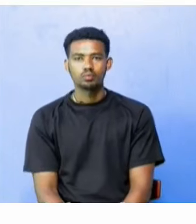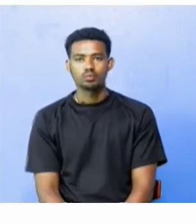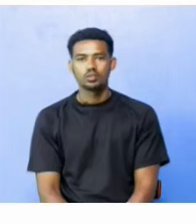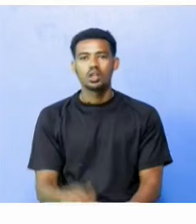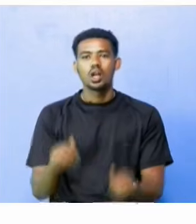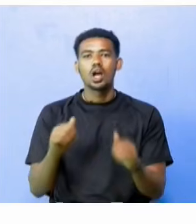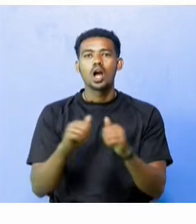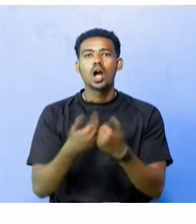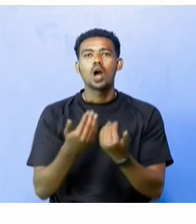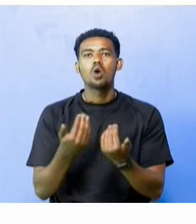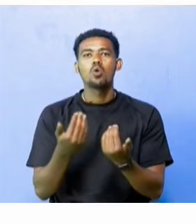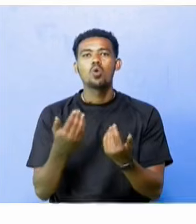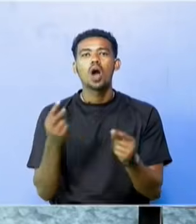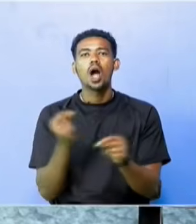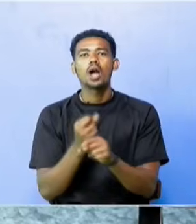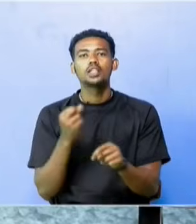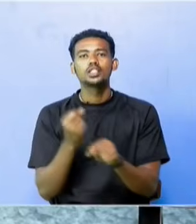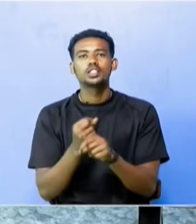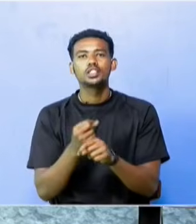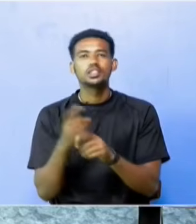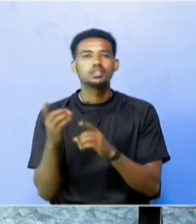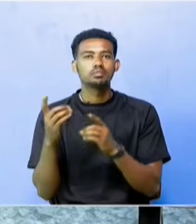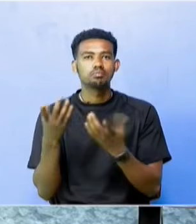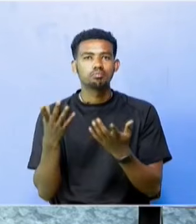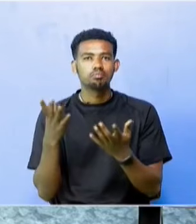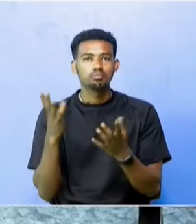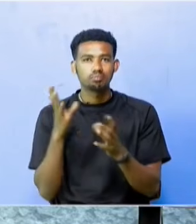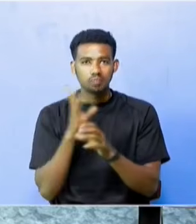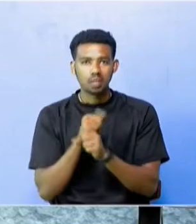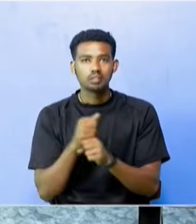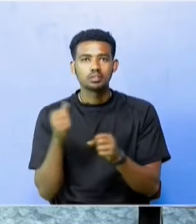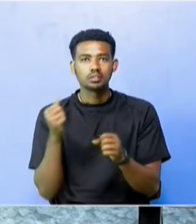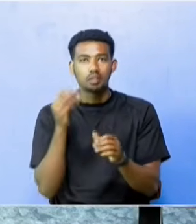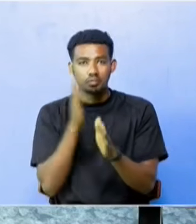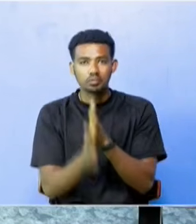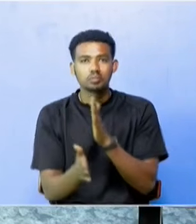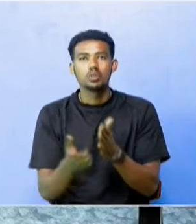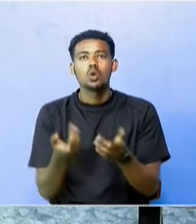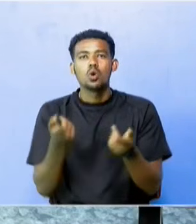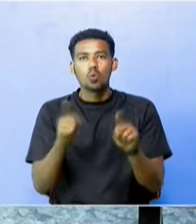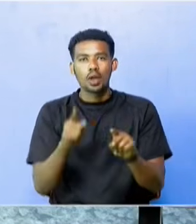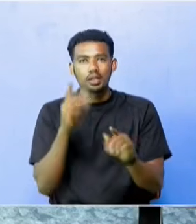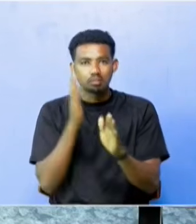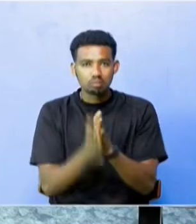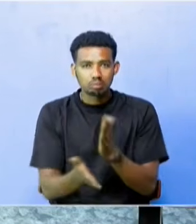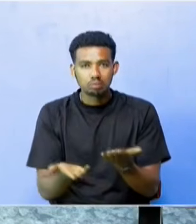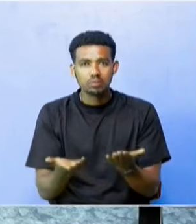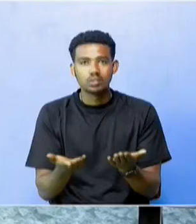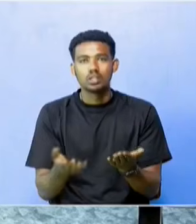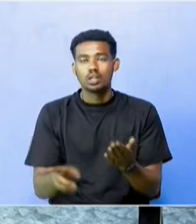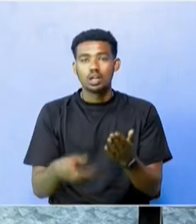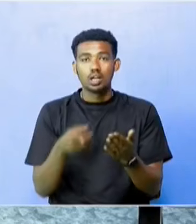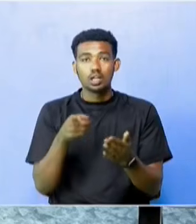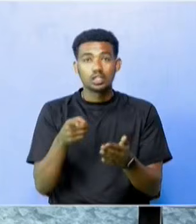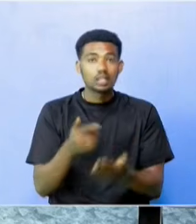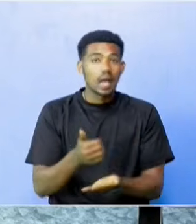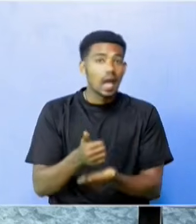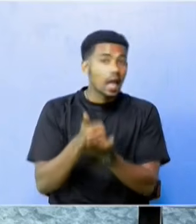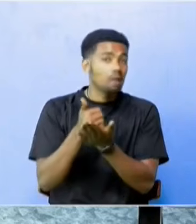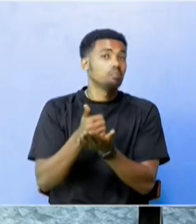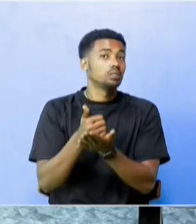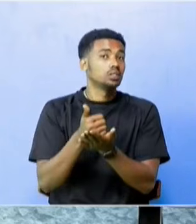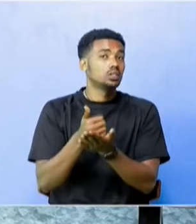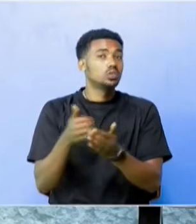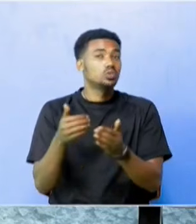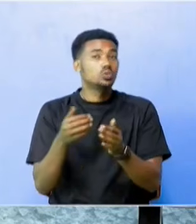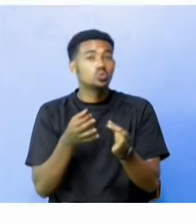how an action is done, when it is done, where it is done, all right? And it also helps us to